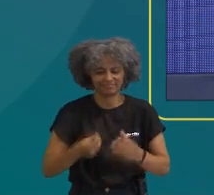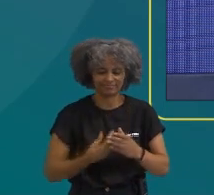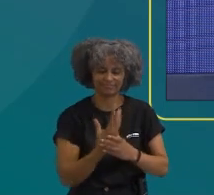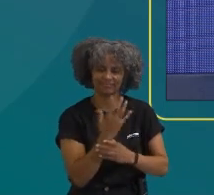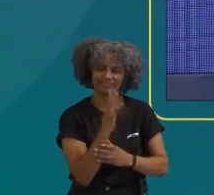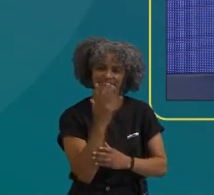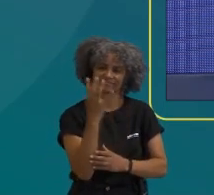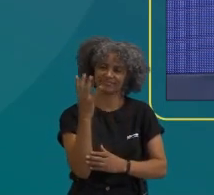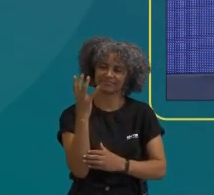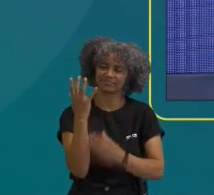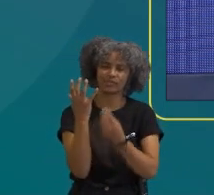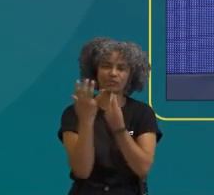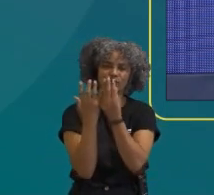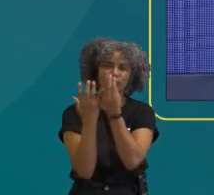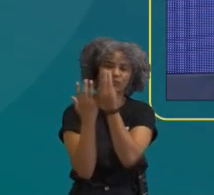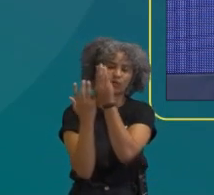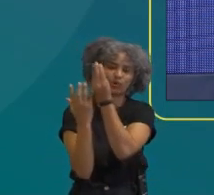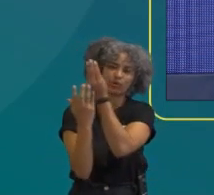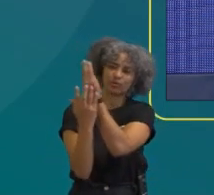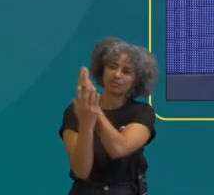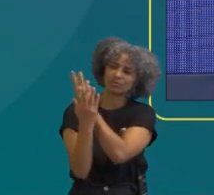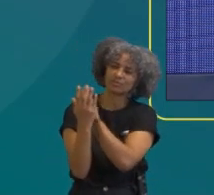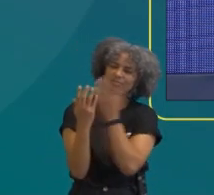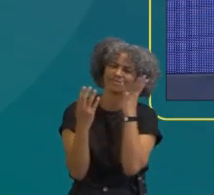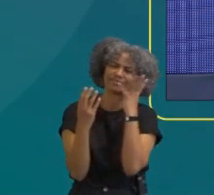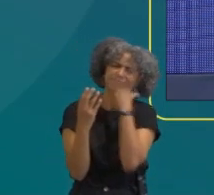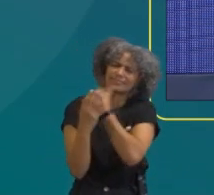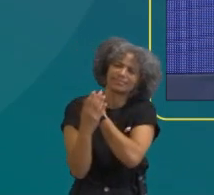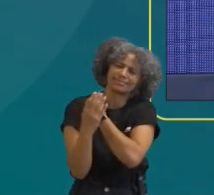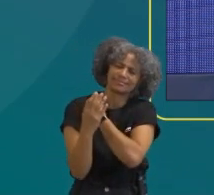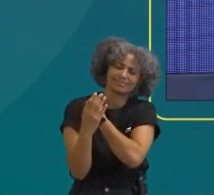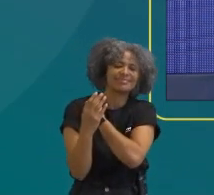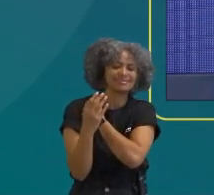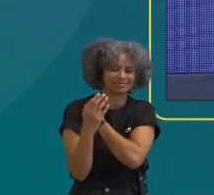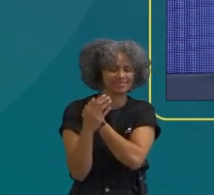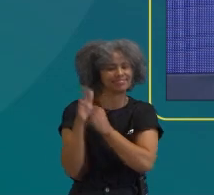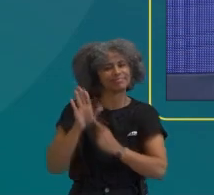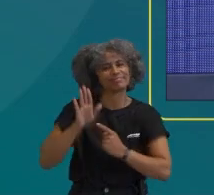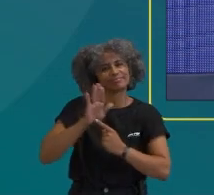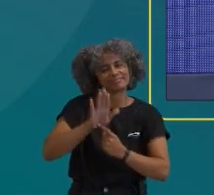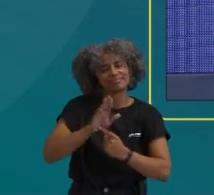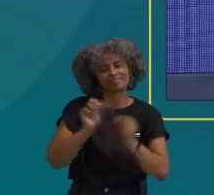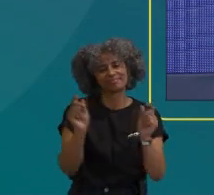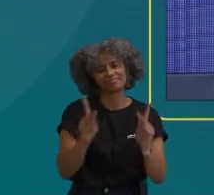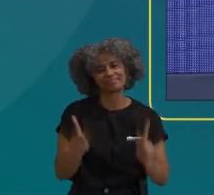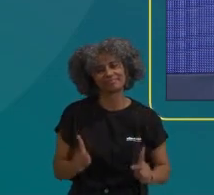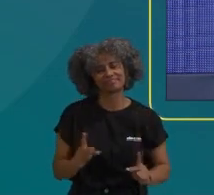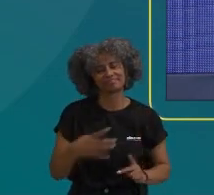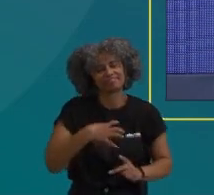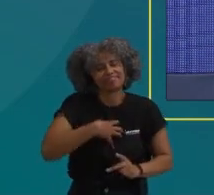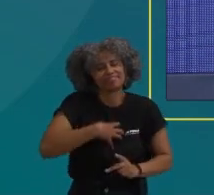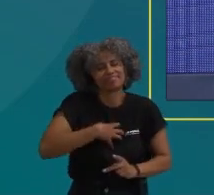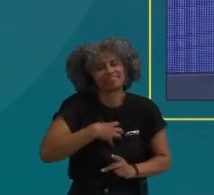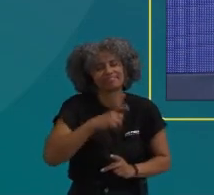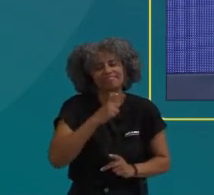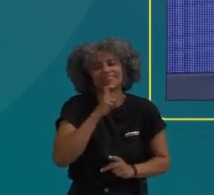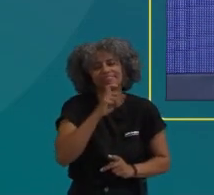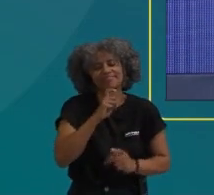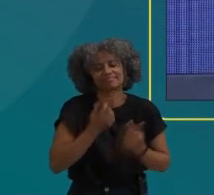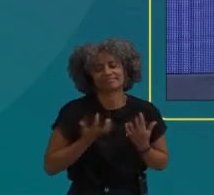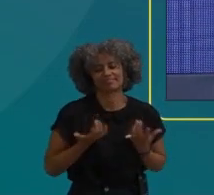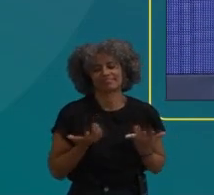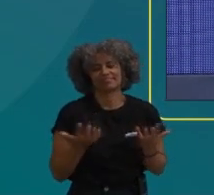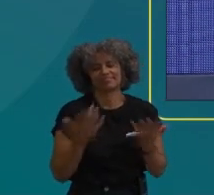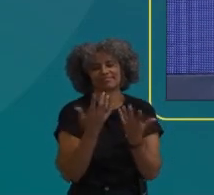a symbolic logo. Making peace with nature. The theme of COP16. Right beside it is the